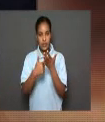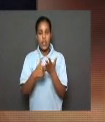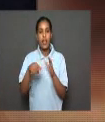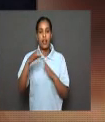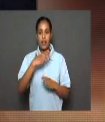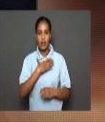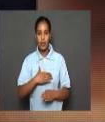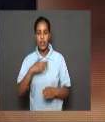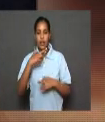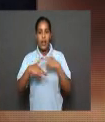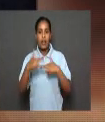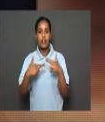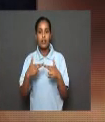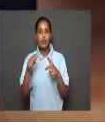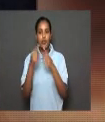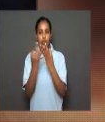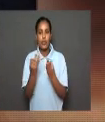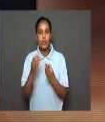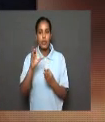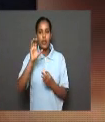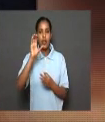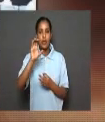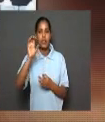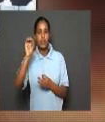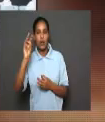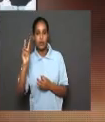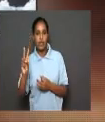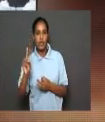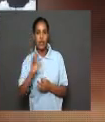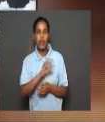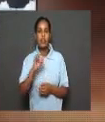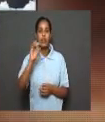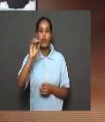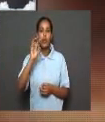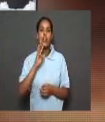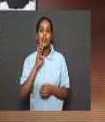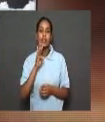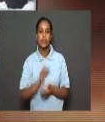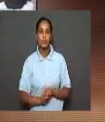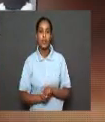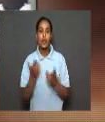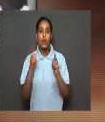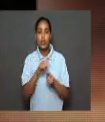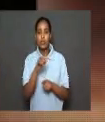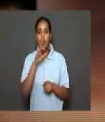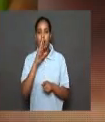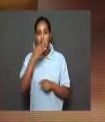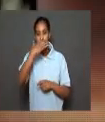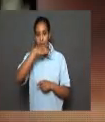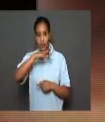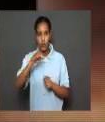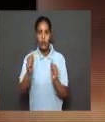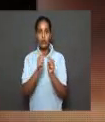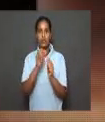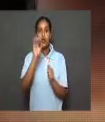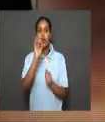elements react to form carbon dioxide and water when they are heated with